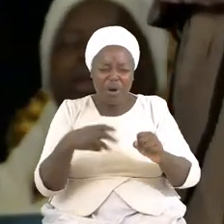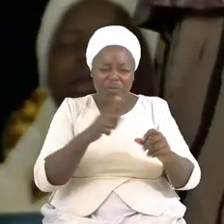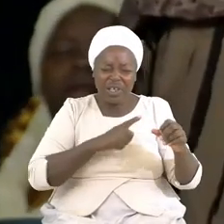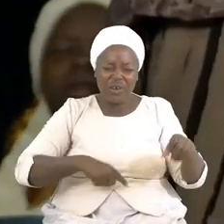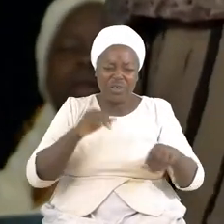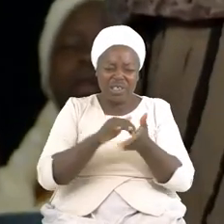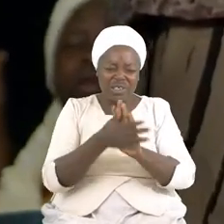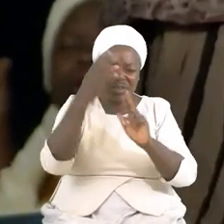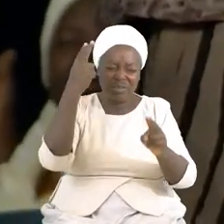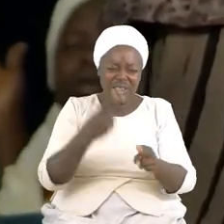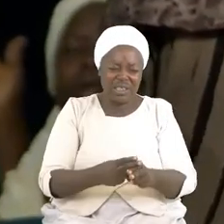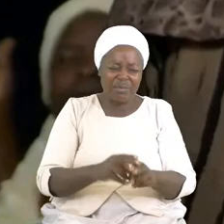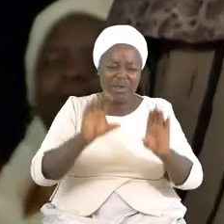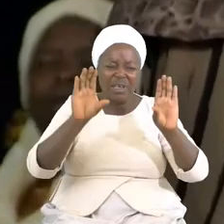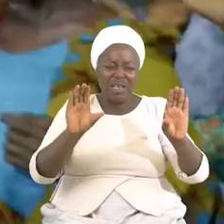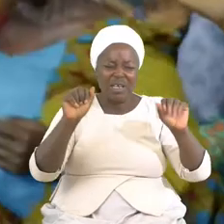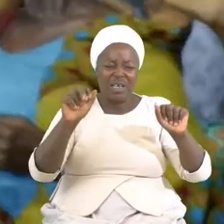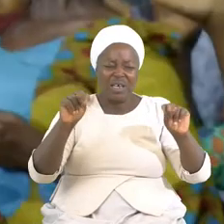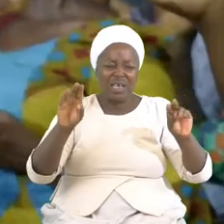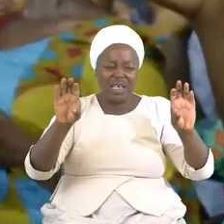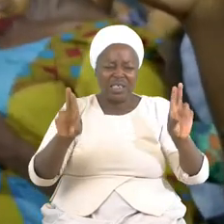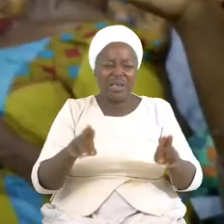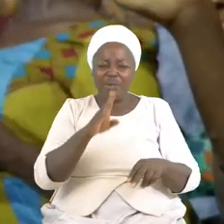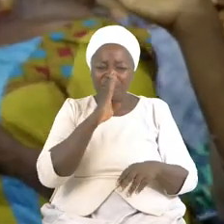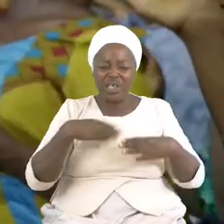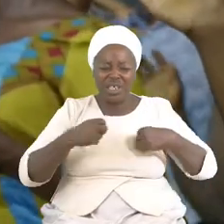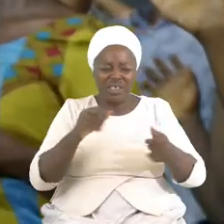Cancer, be healed in Jesus' name.